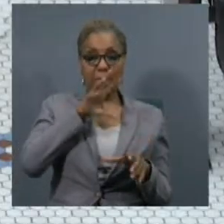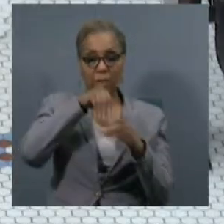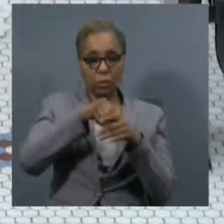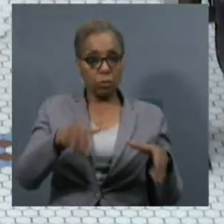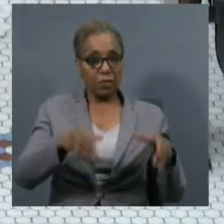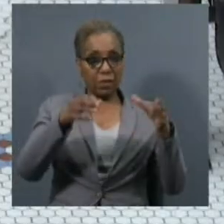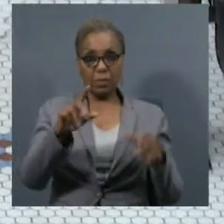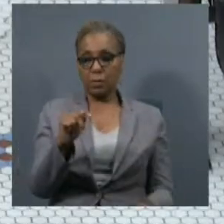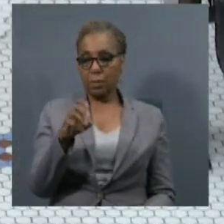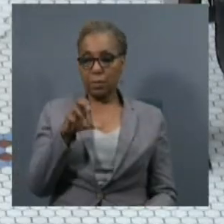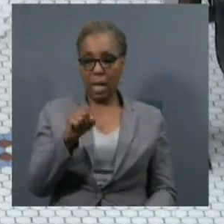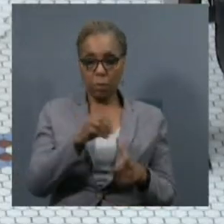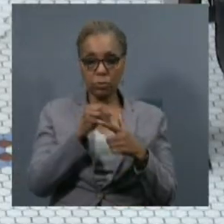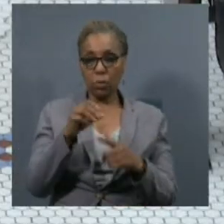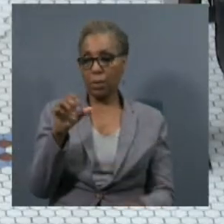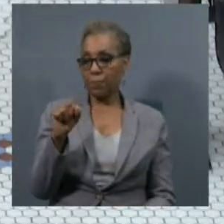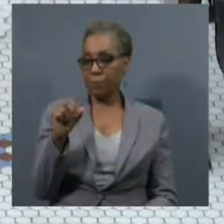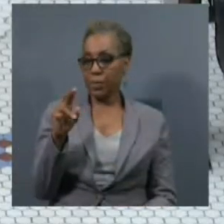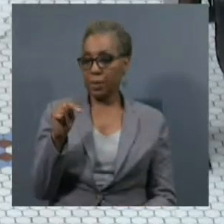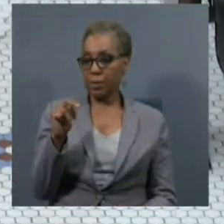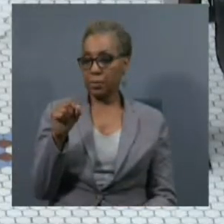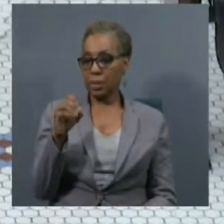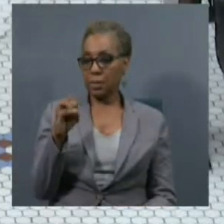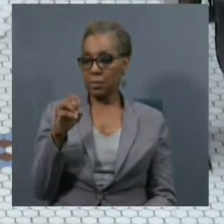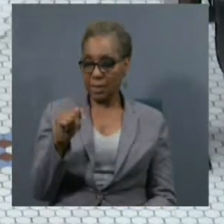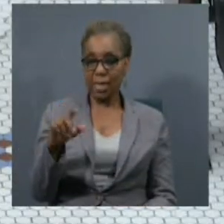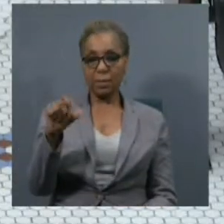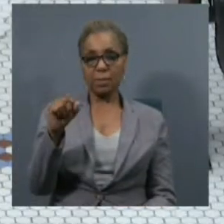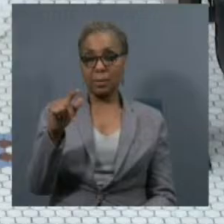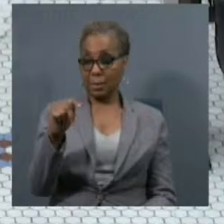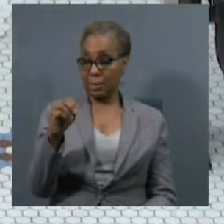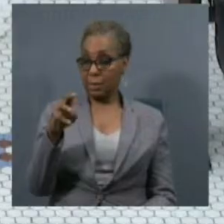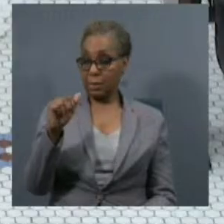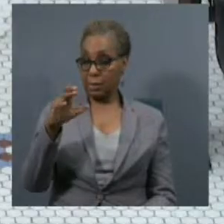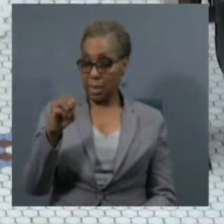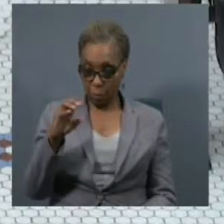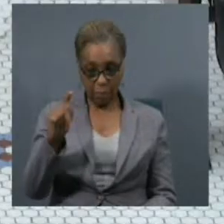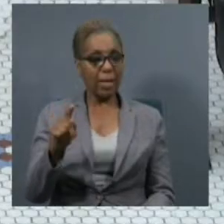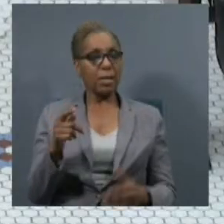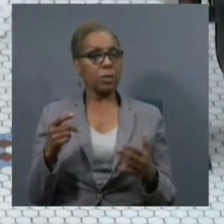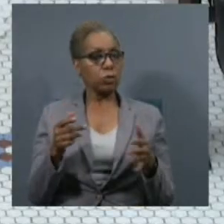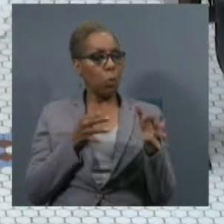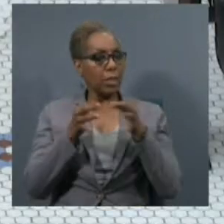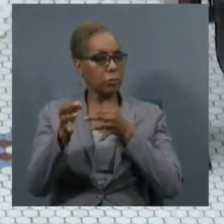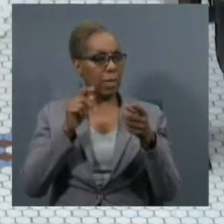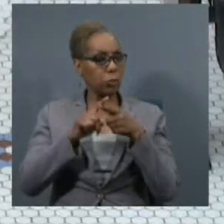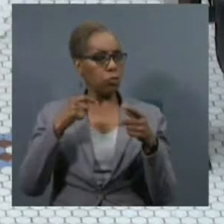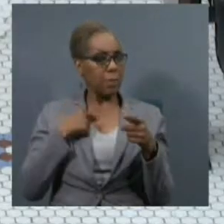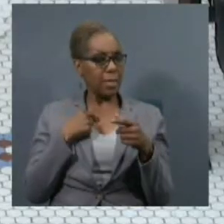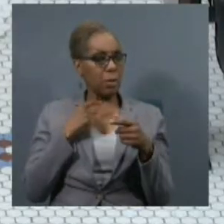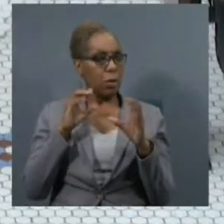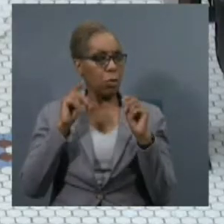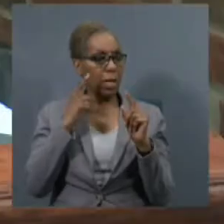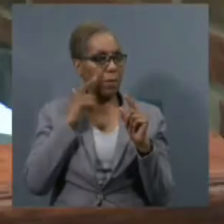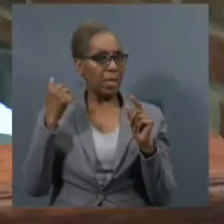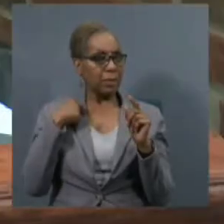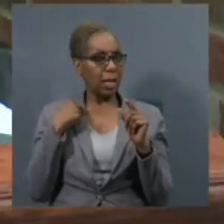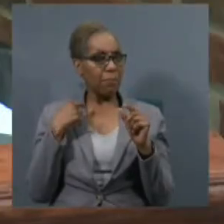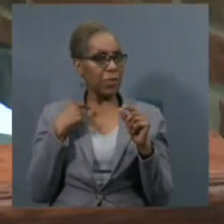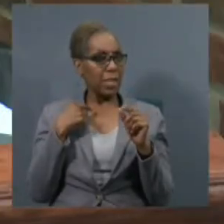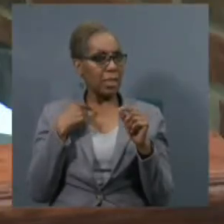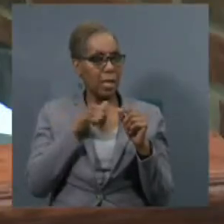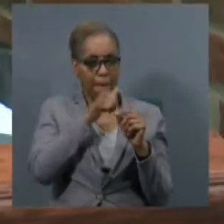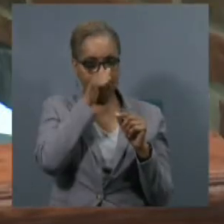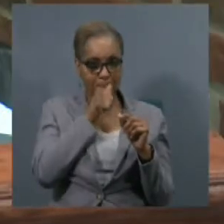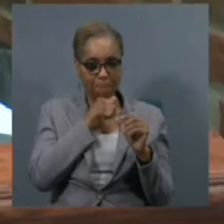towers or Sunset Terrace. Then explain to me, since I'm fighting my way through this, who takes care of